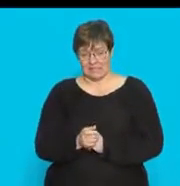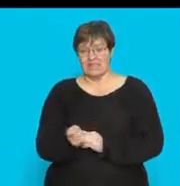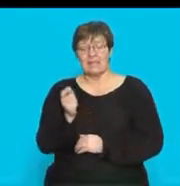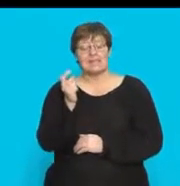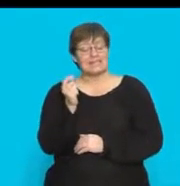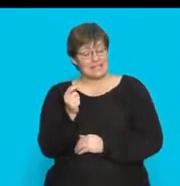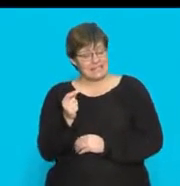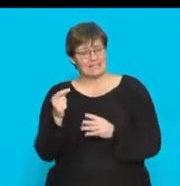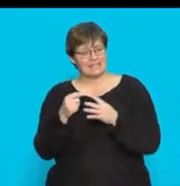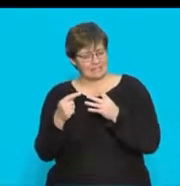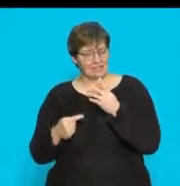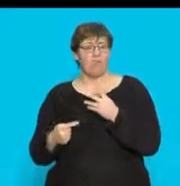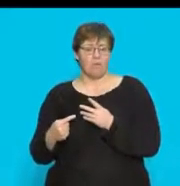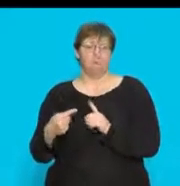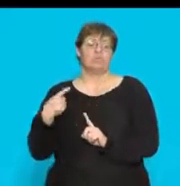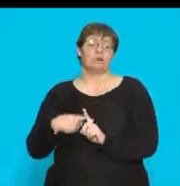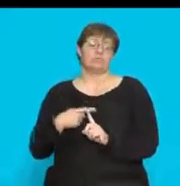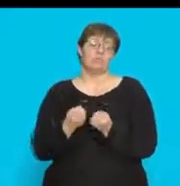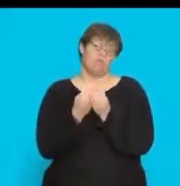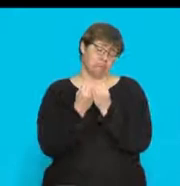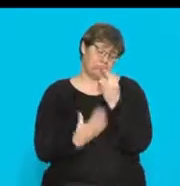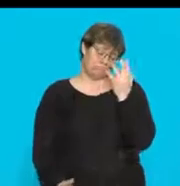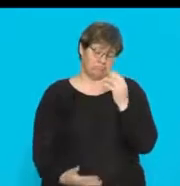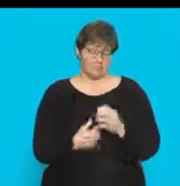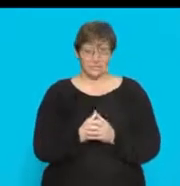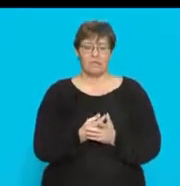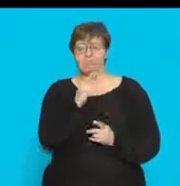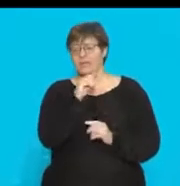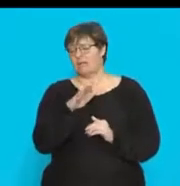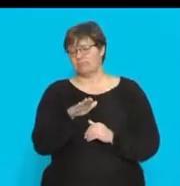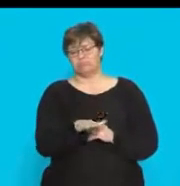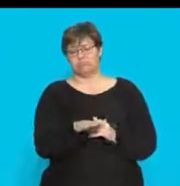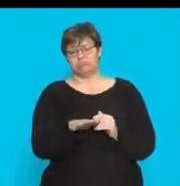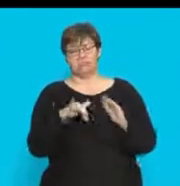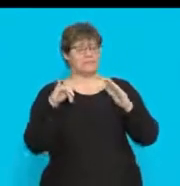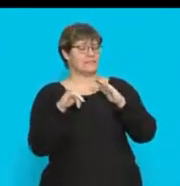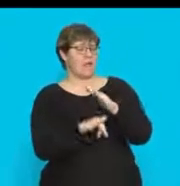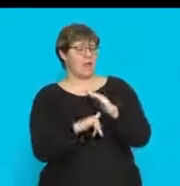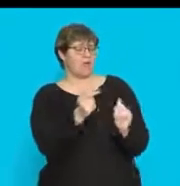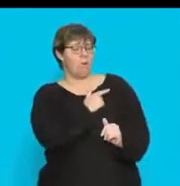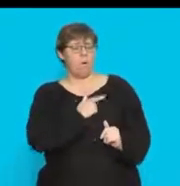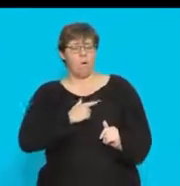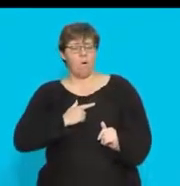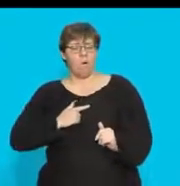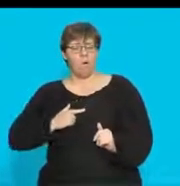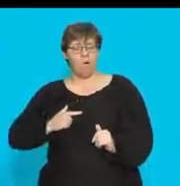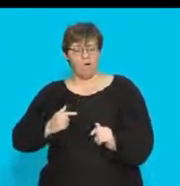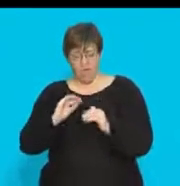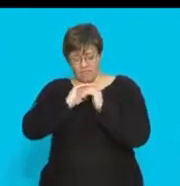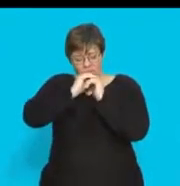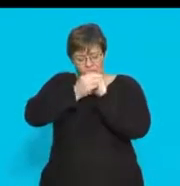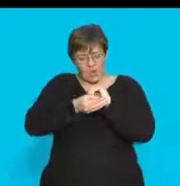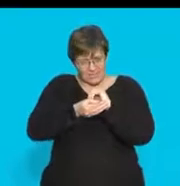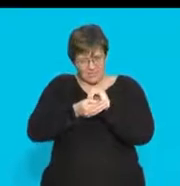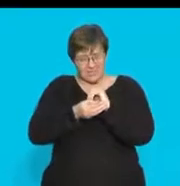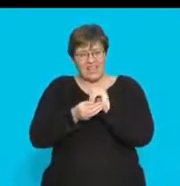of advantages. Number one, it can lie dormant, right? So it's got a seed coat, it's got a protective